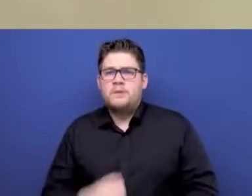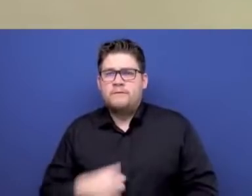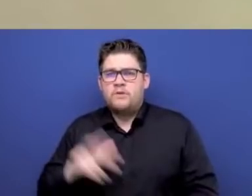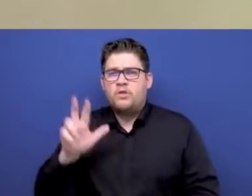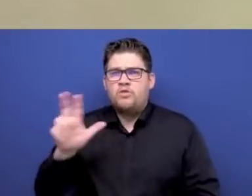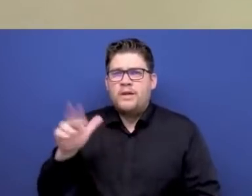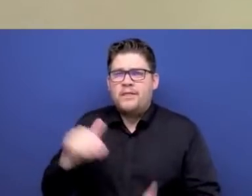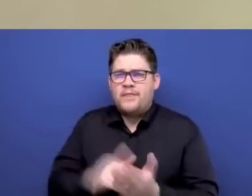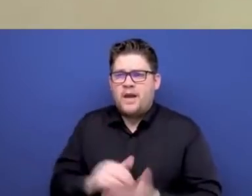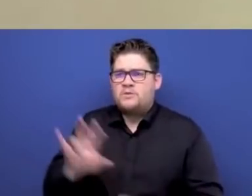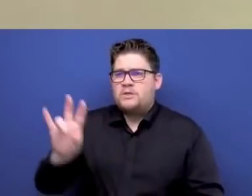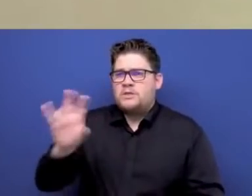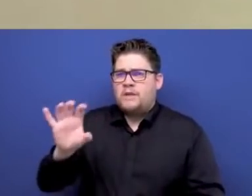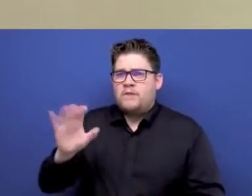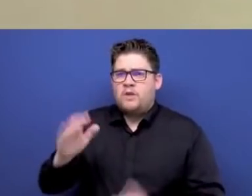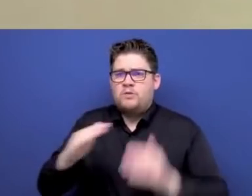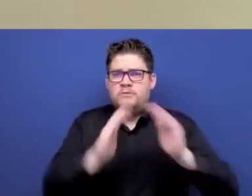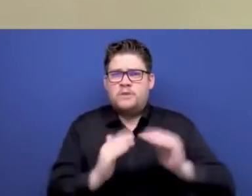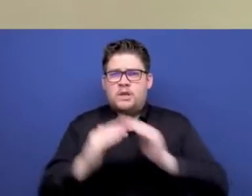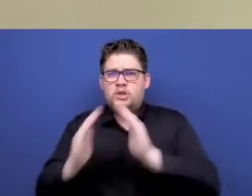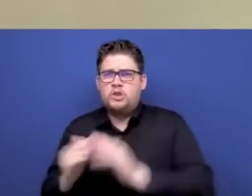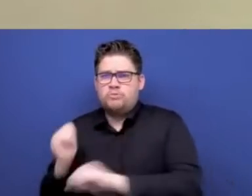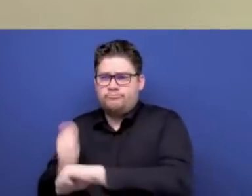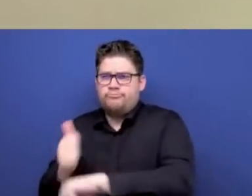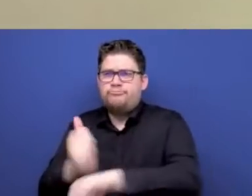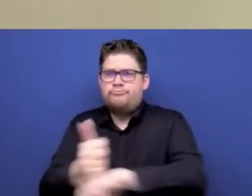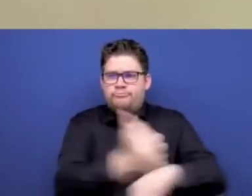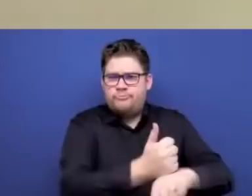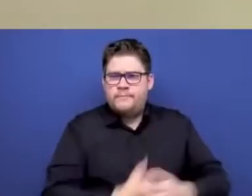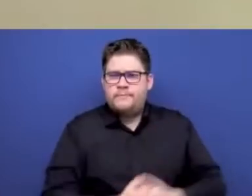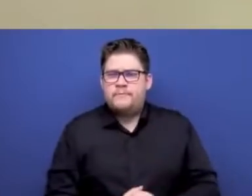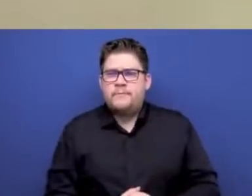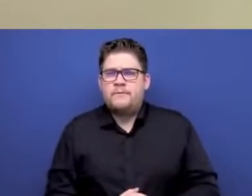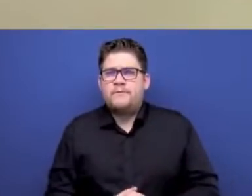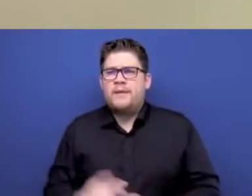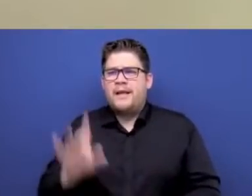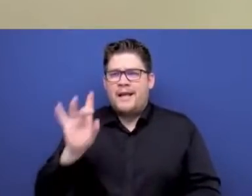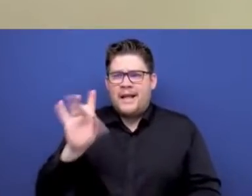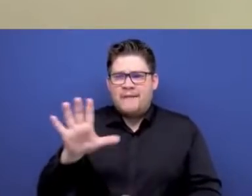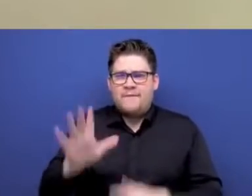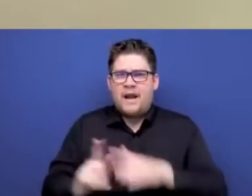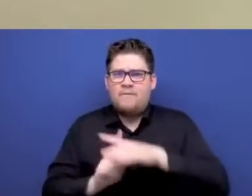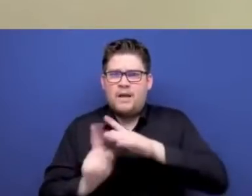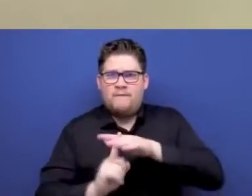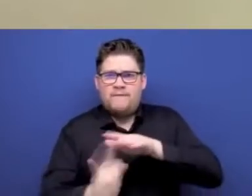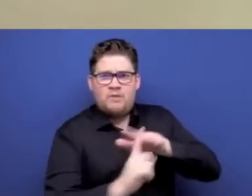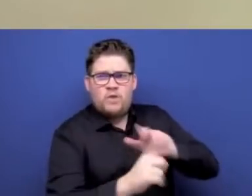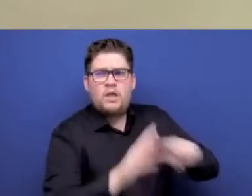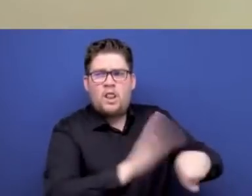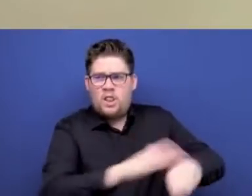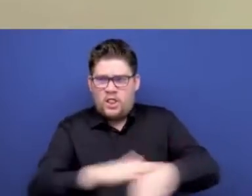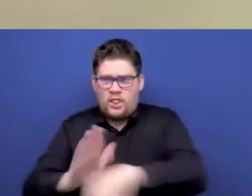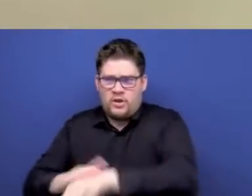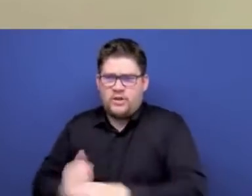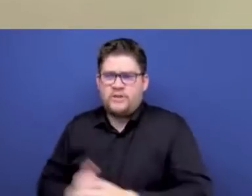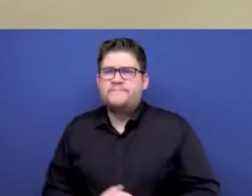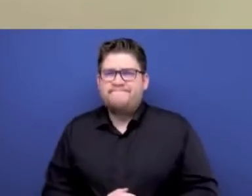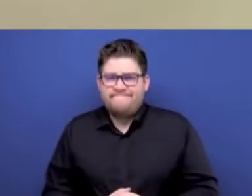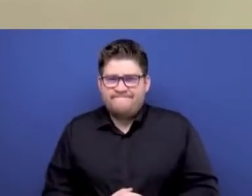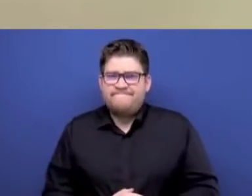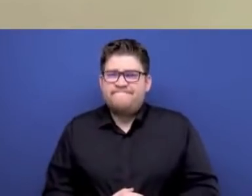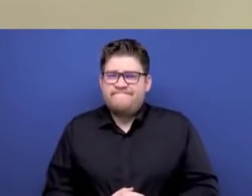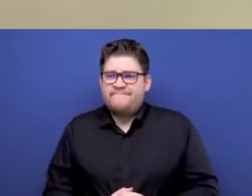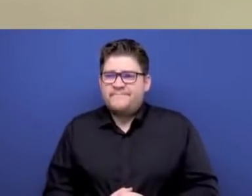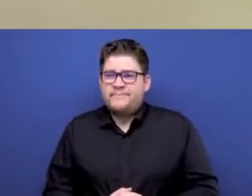85 evacuation alerts. That represents approximately 18,000 properties on alert. There are currently 21 reception centers